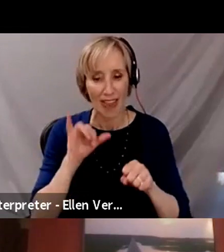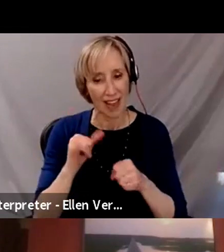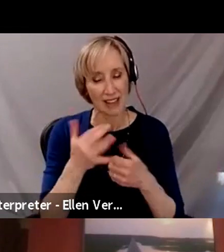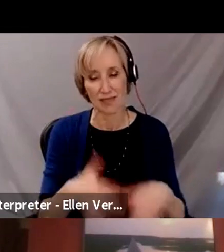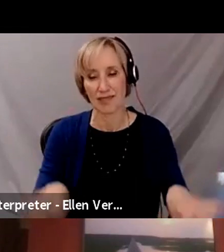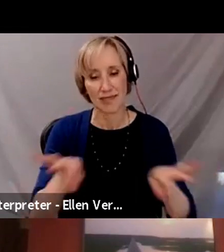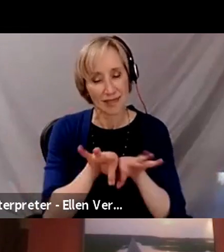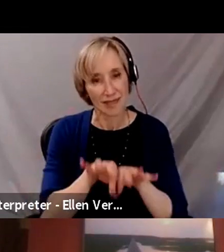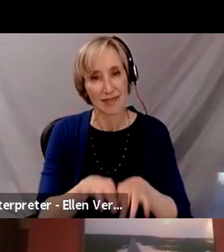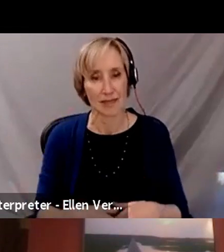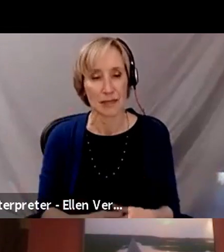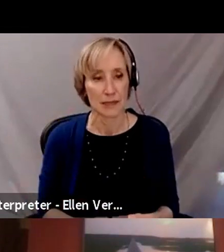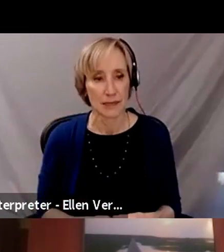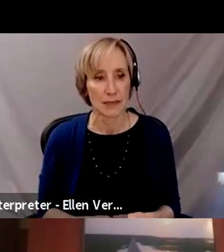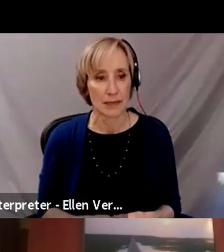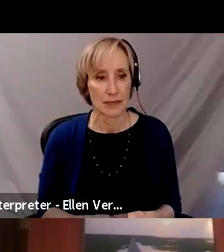and